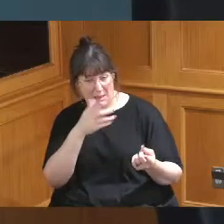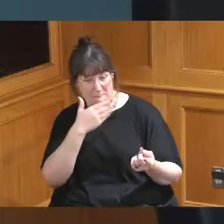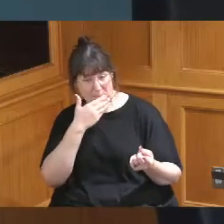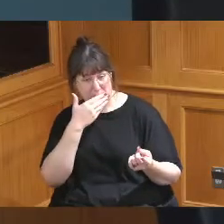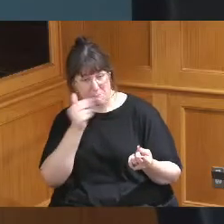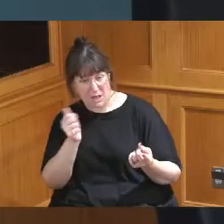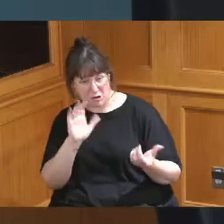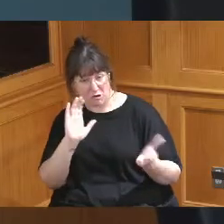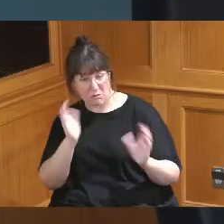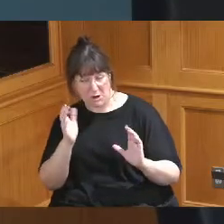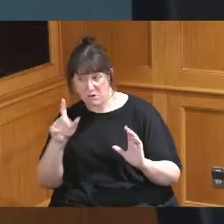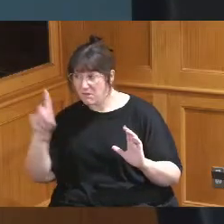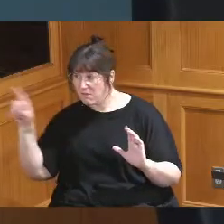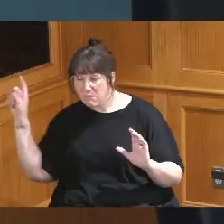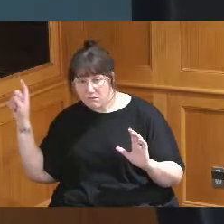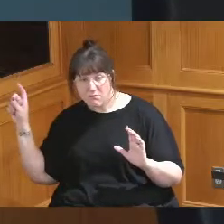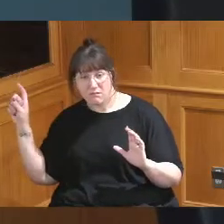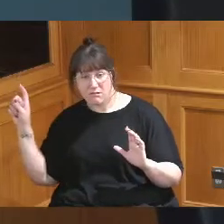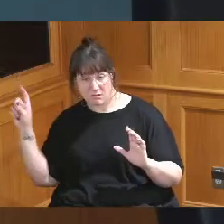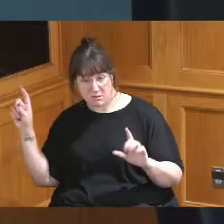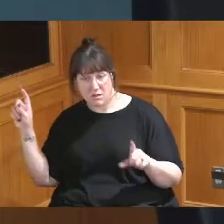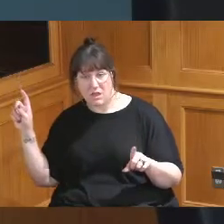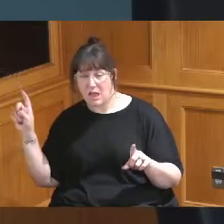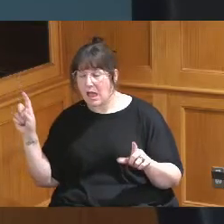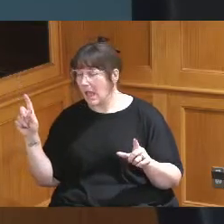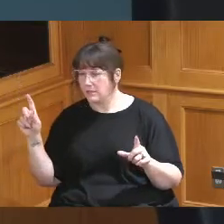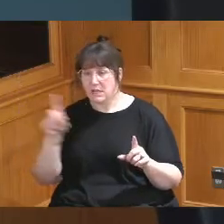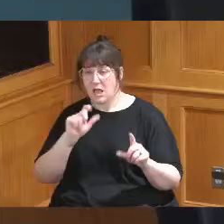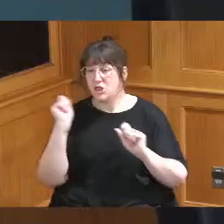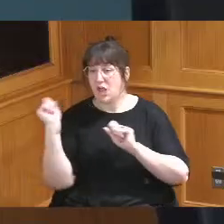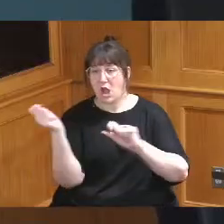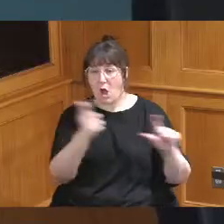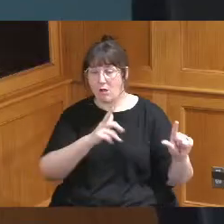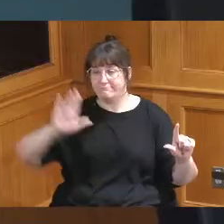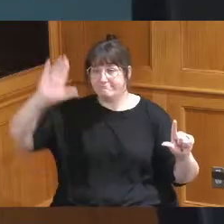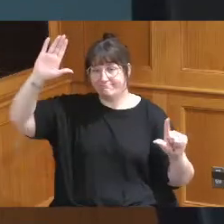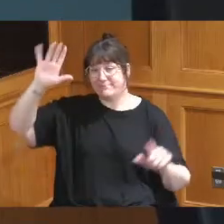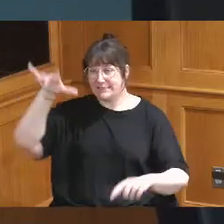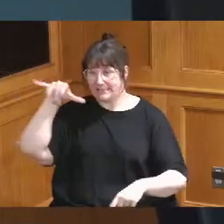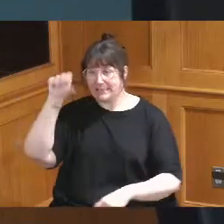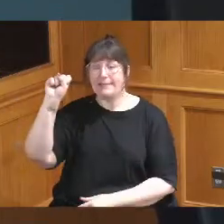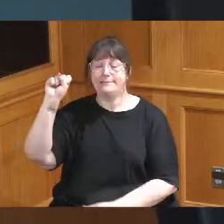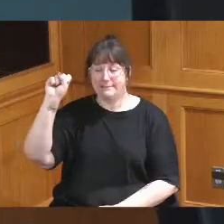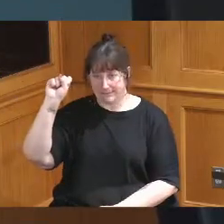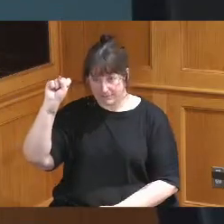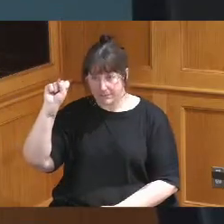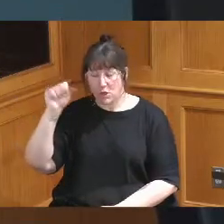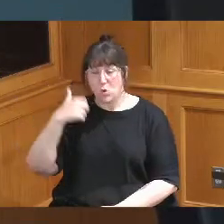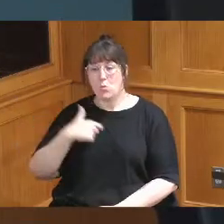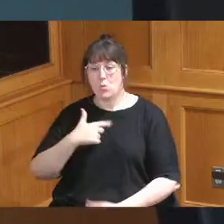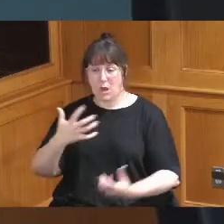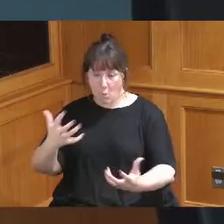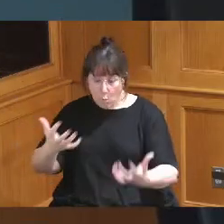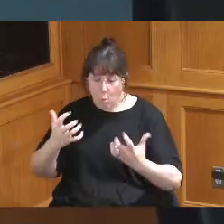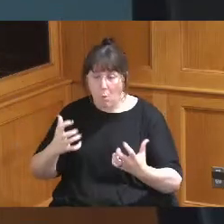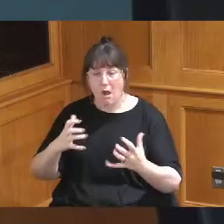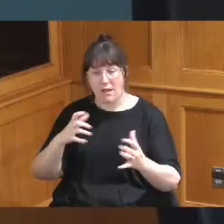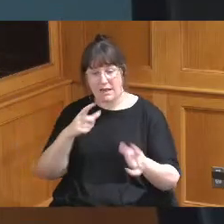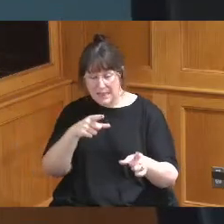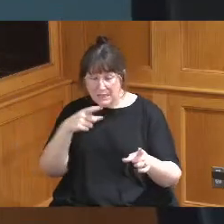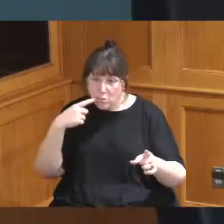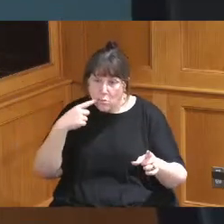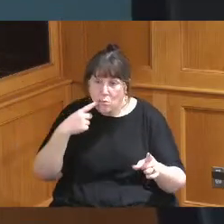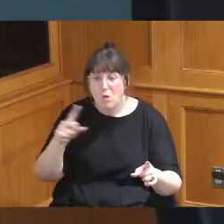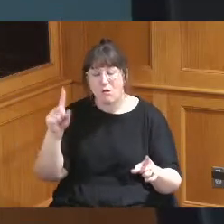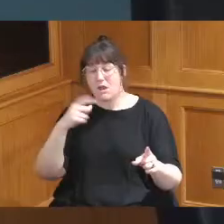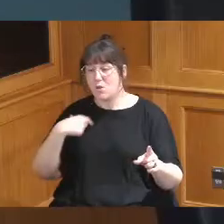you would otherwise be experiencing in the Justice Center? And without exception, they all raised their hand and said, yes, we want to be here. This is working.